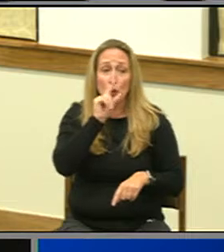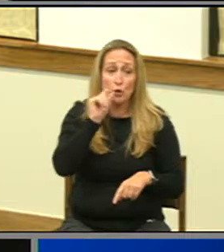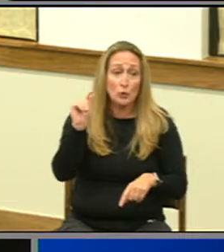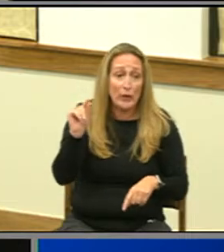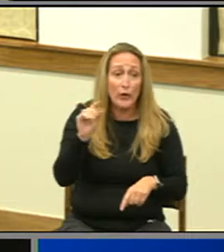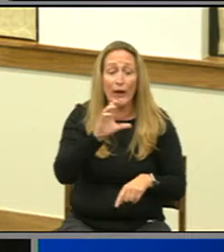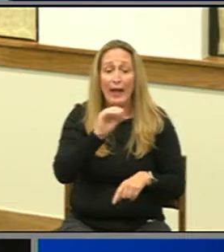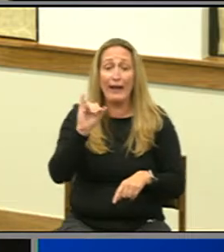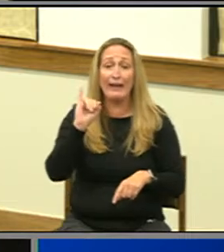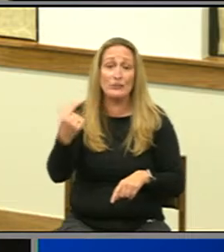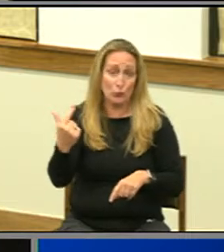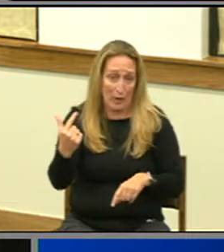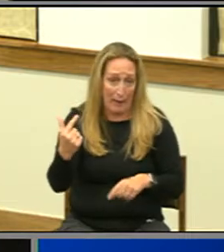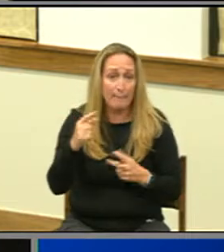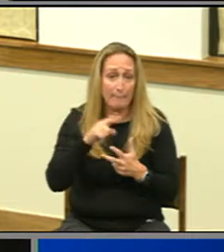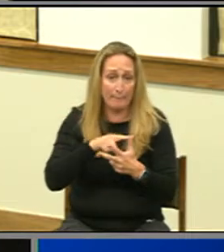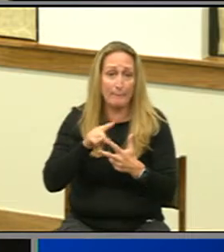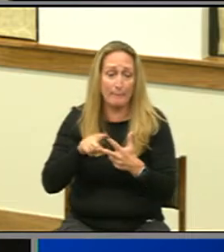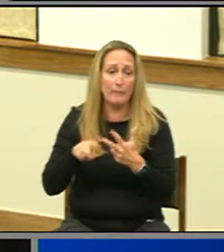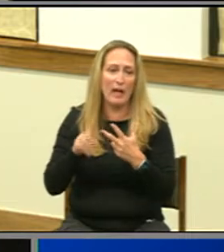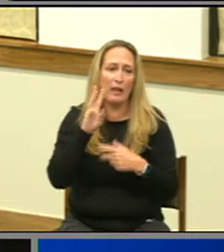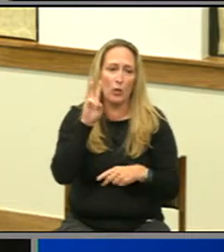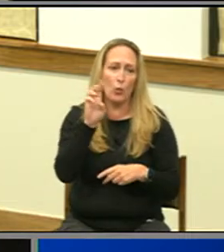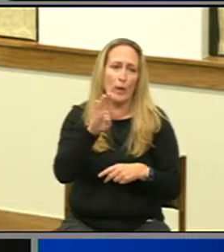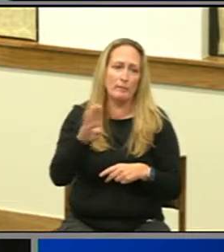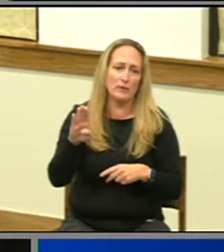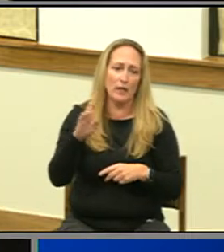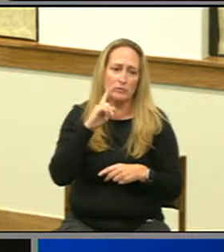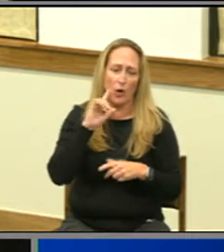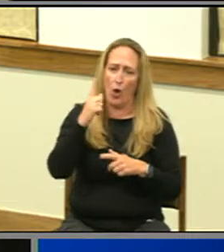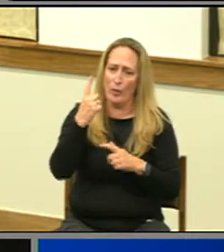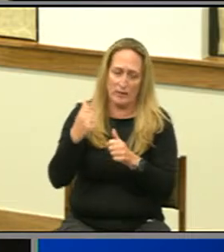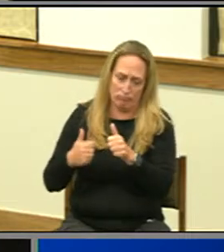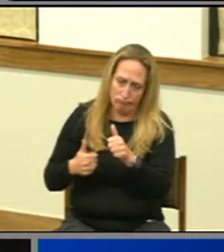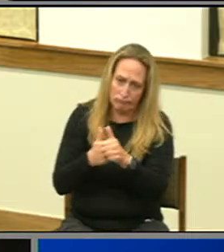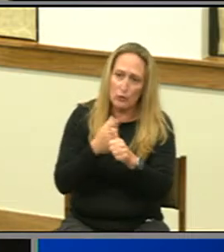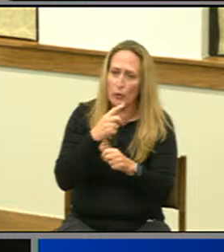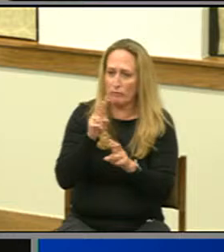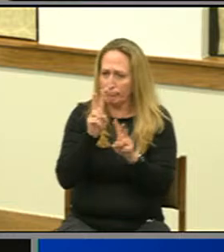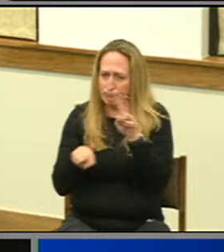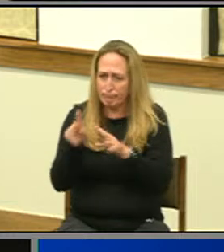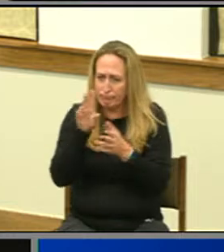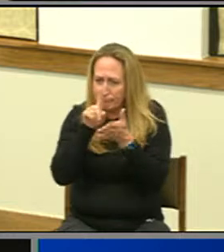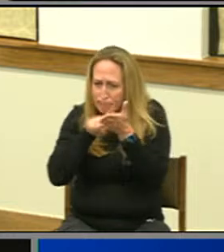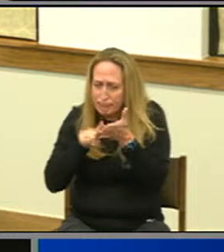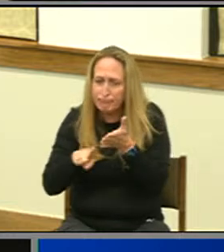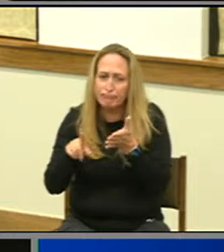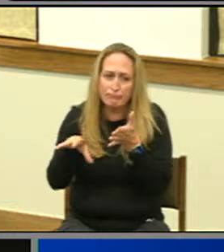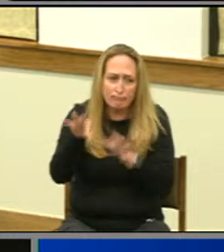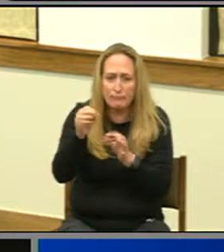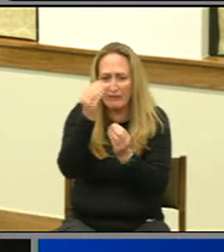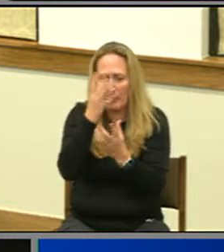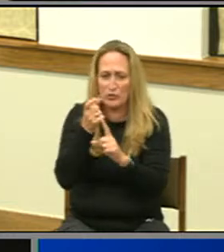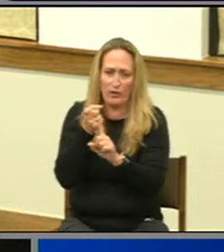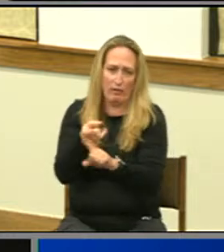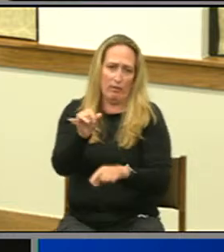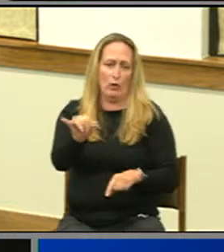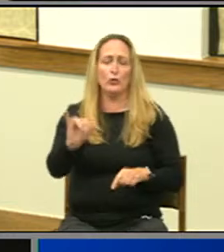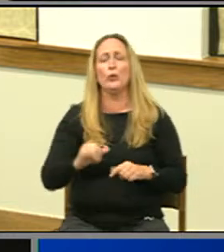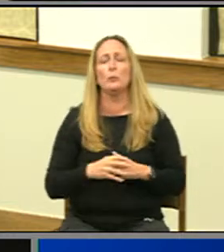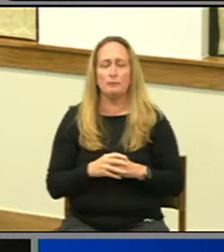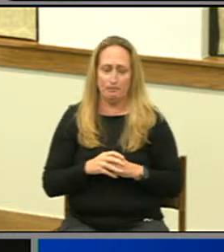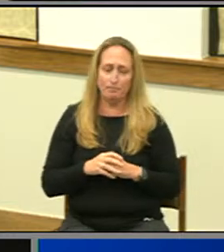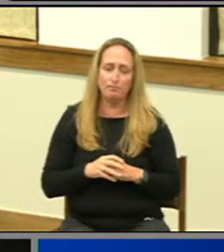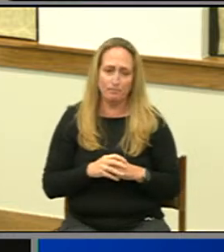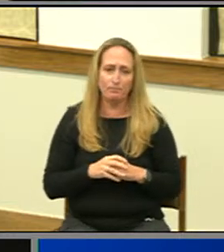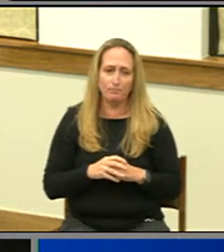as well as Instagram, and our website is always up to date, so you can get information from our project